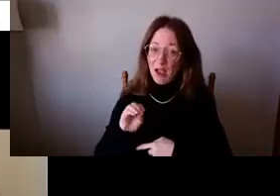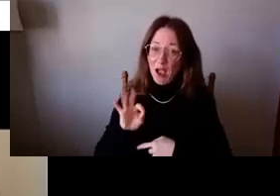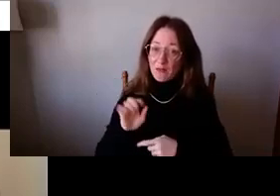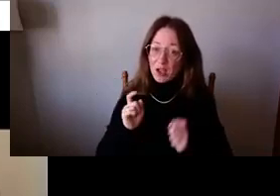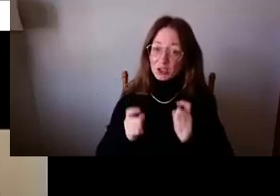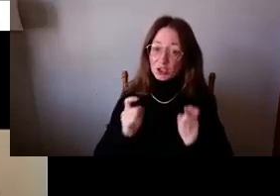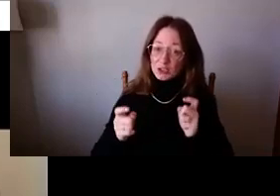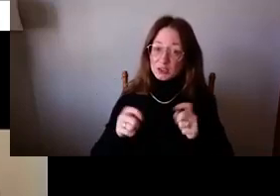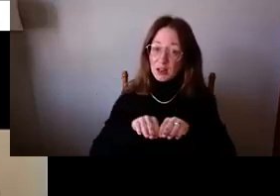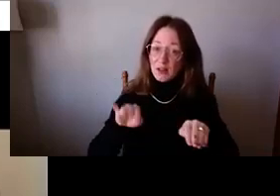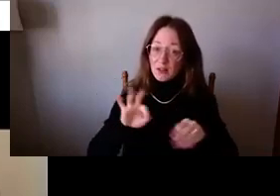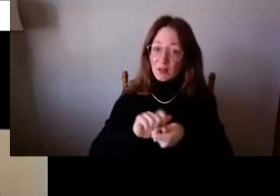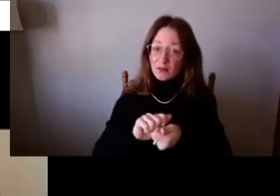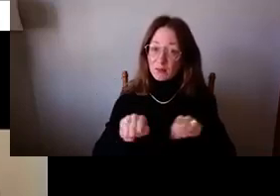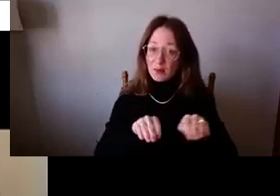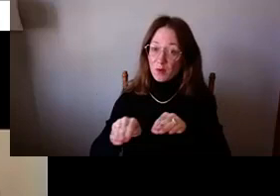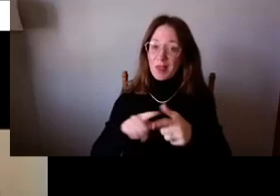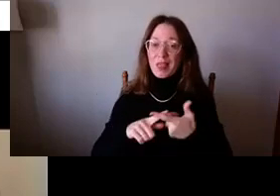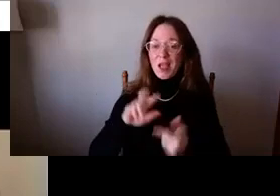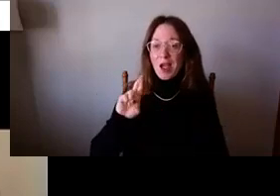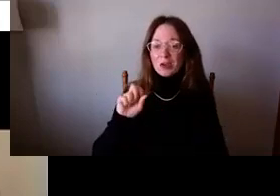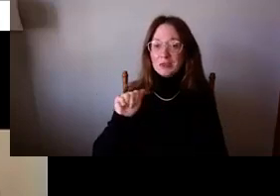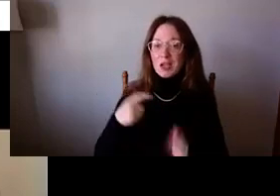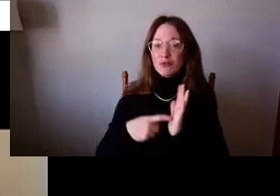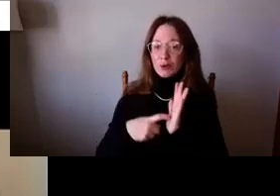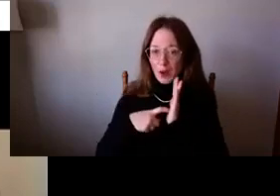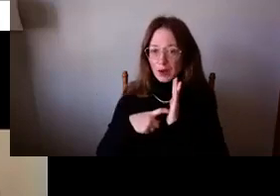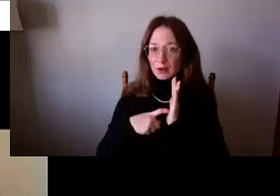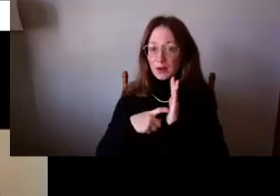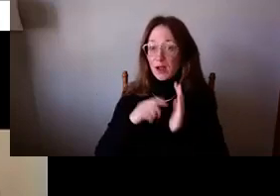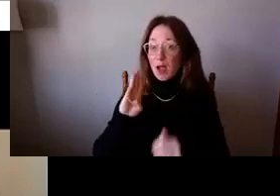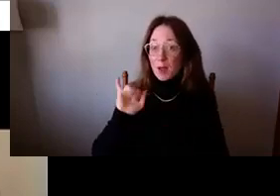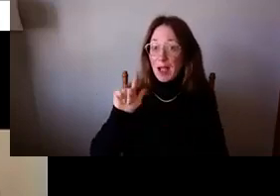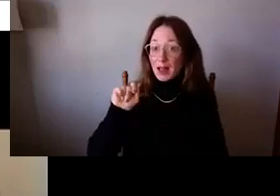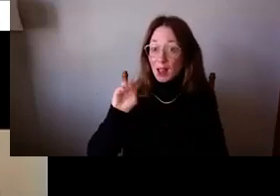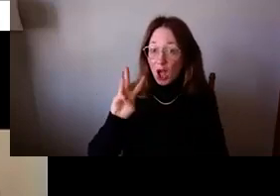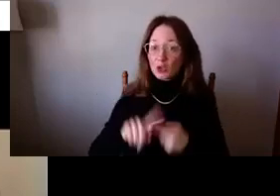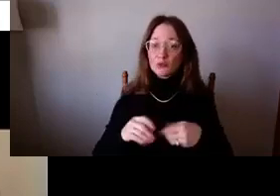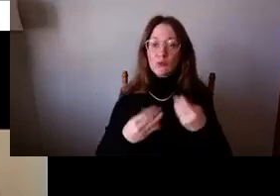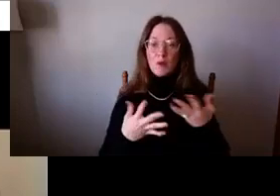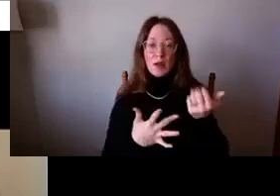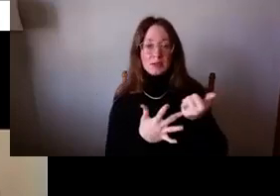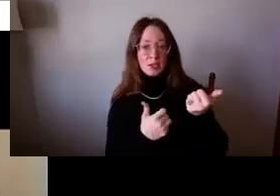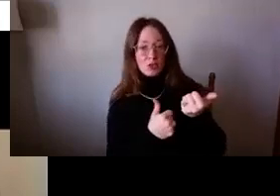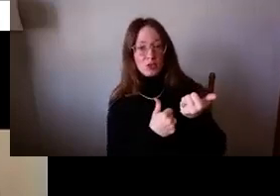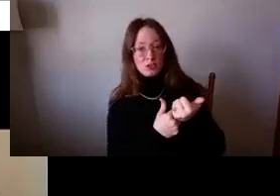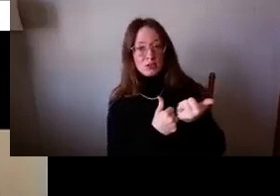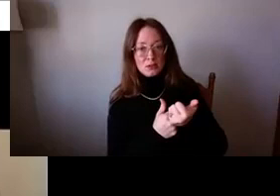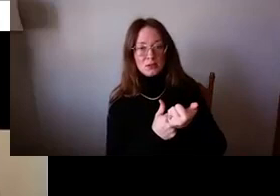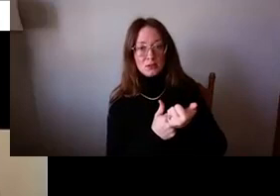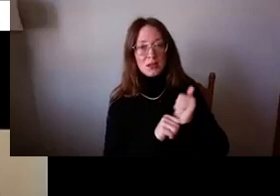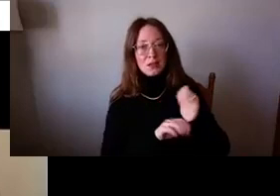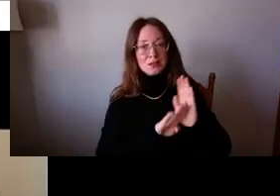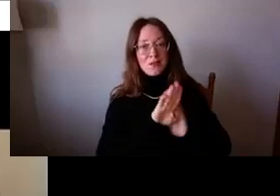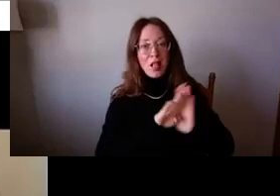performance, RSA is required by the law to provide technical assistance and develop a performance improvement